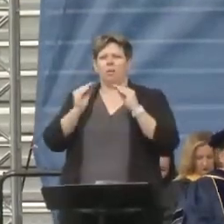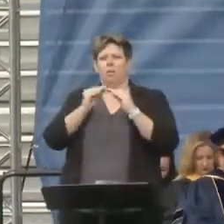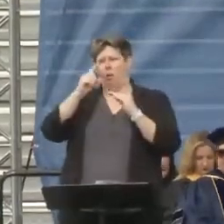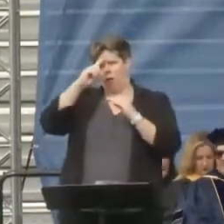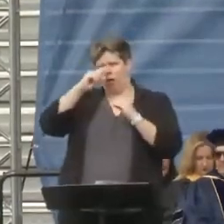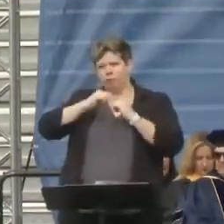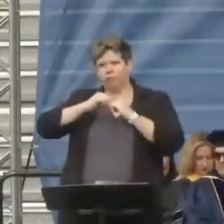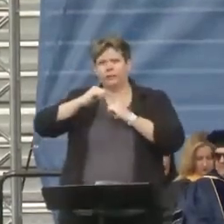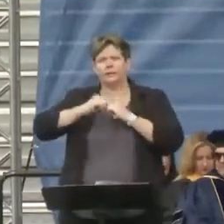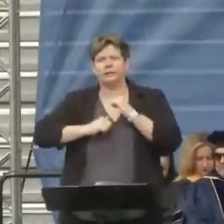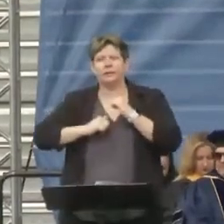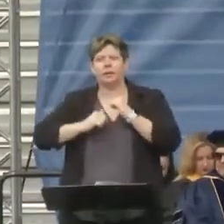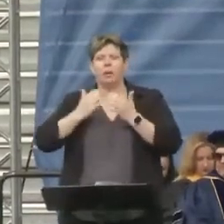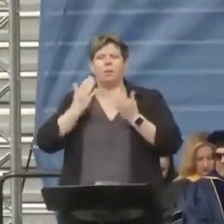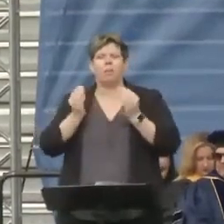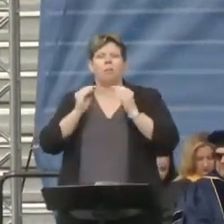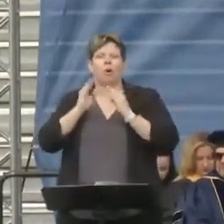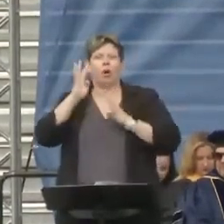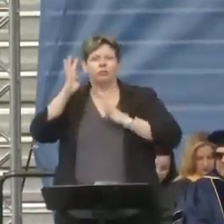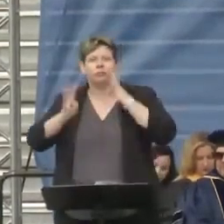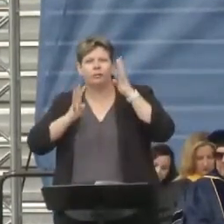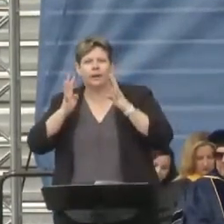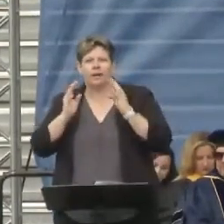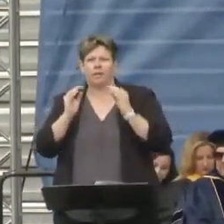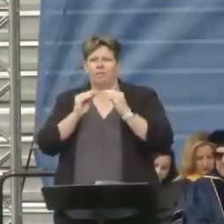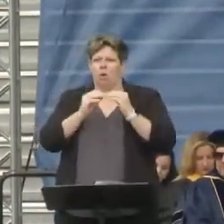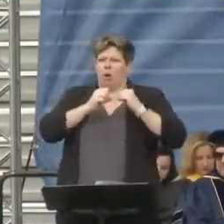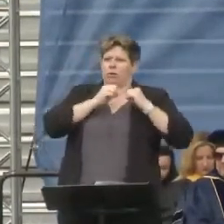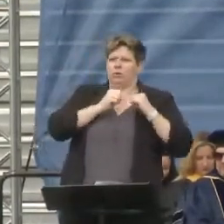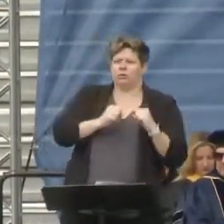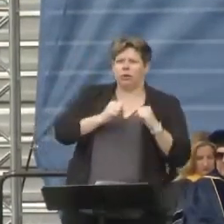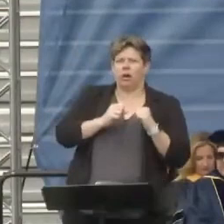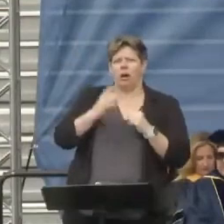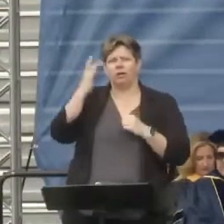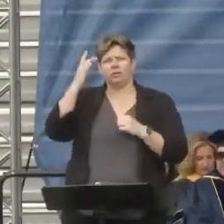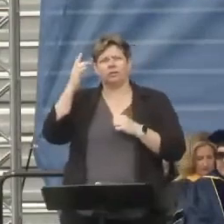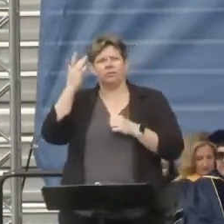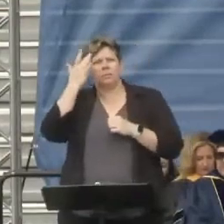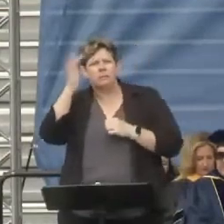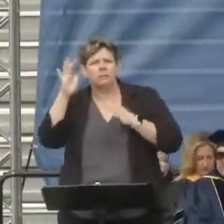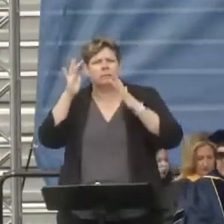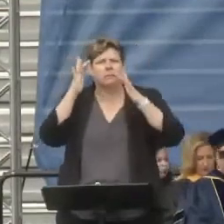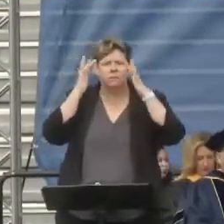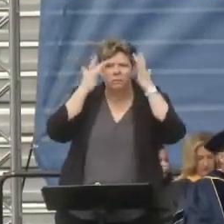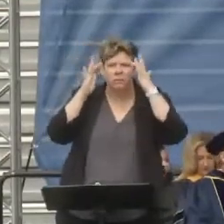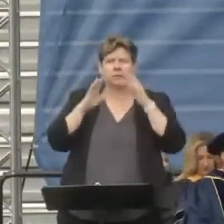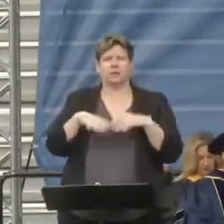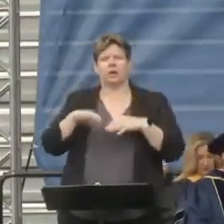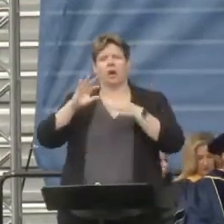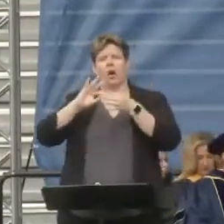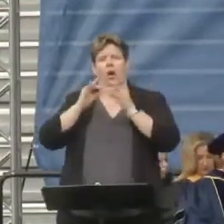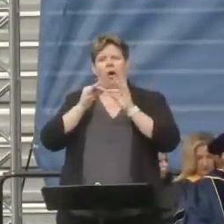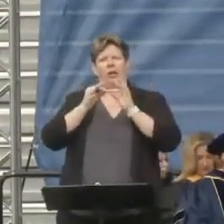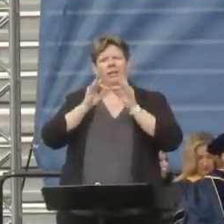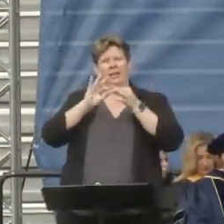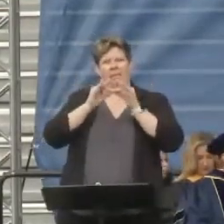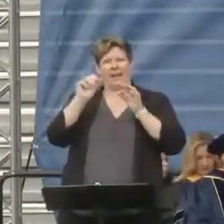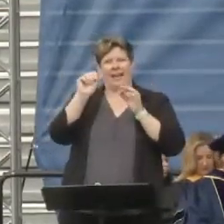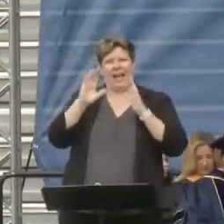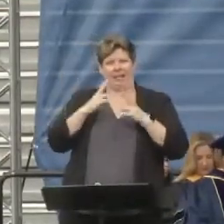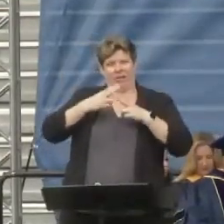resilient, more creative, tougher, stronger, smarter. Olympic athlete Bob Richards